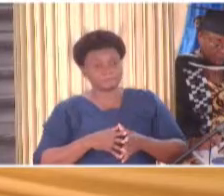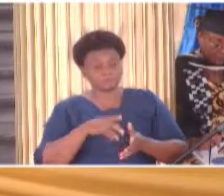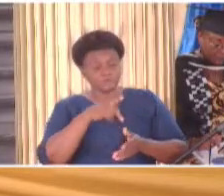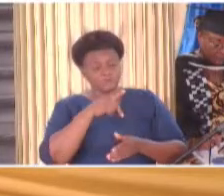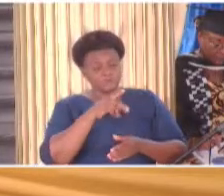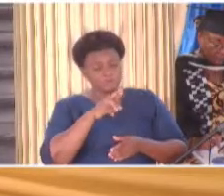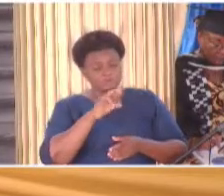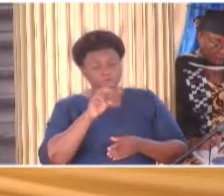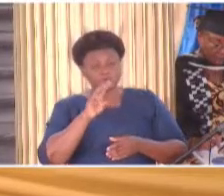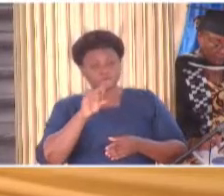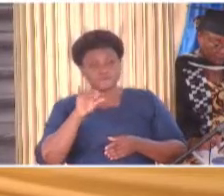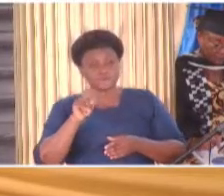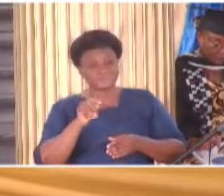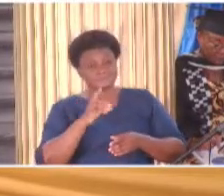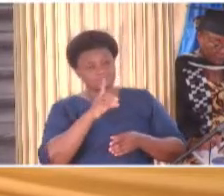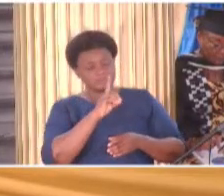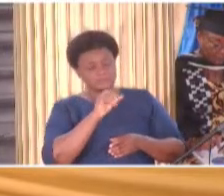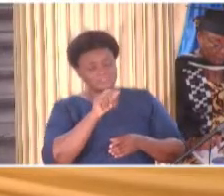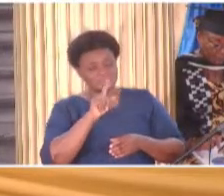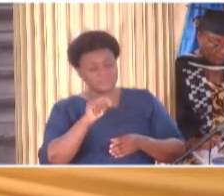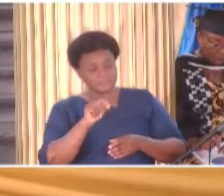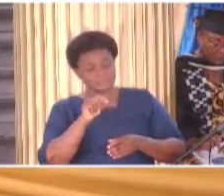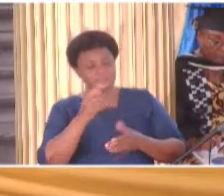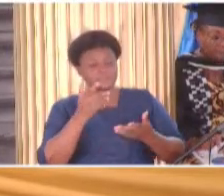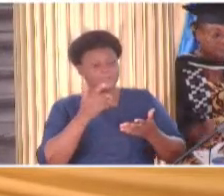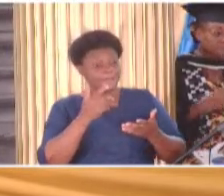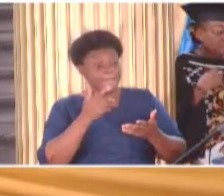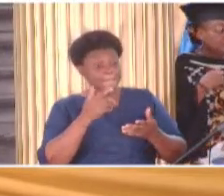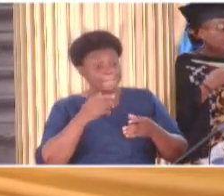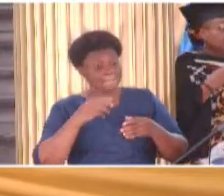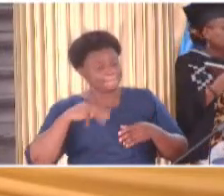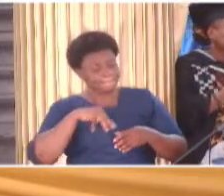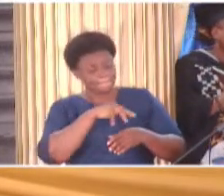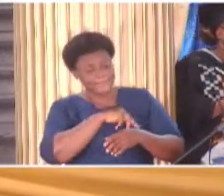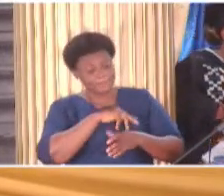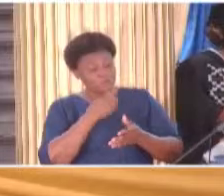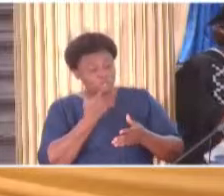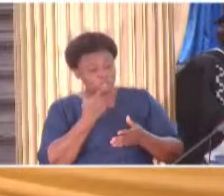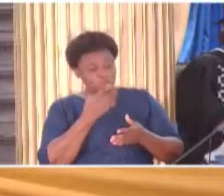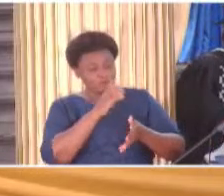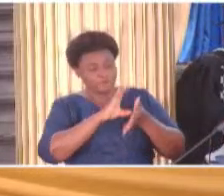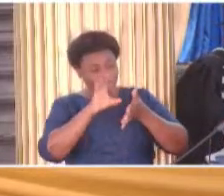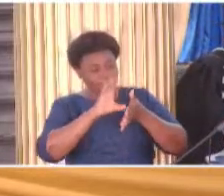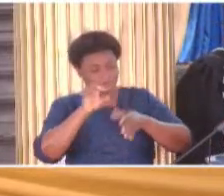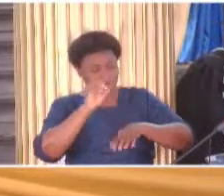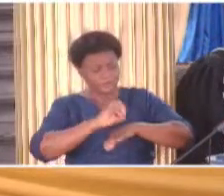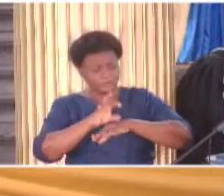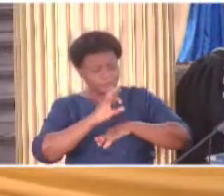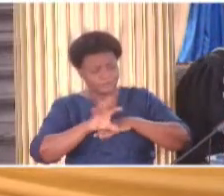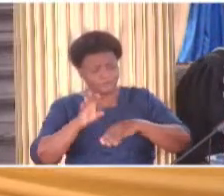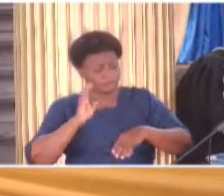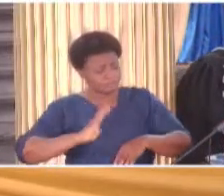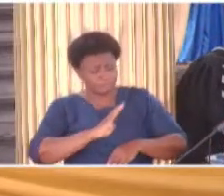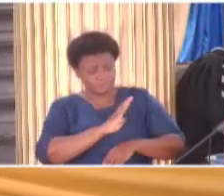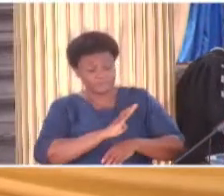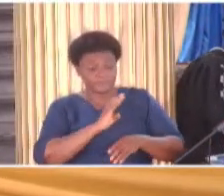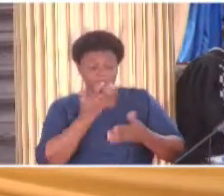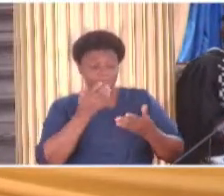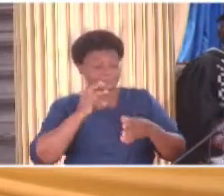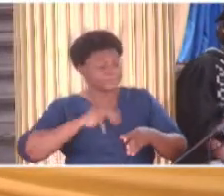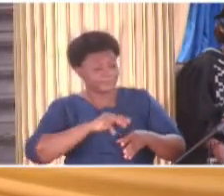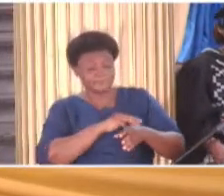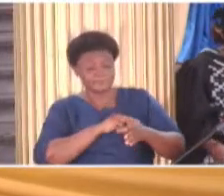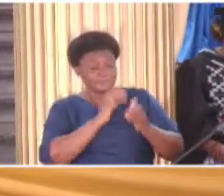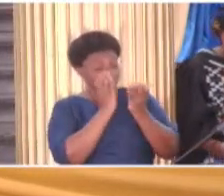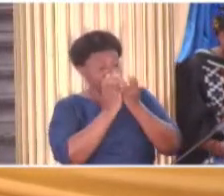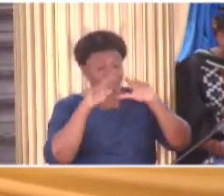Provost, Deans, members of the College Advisory Board, members of Convocation,